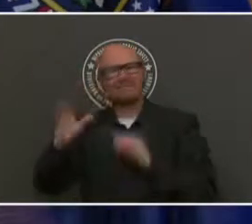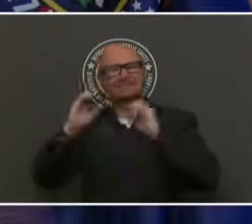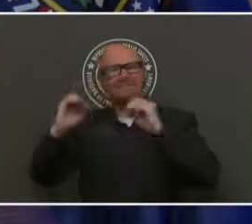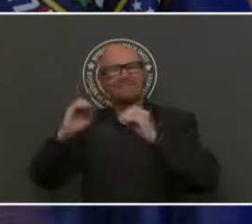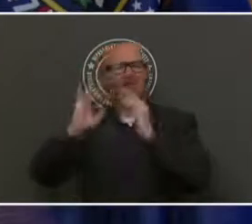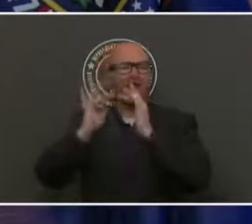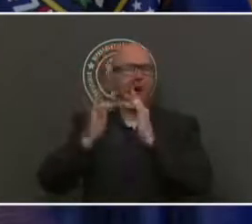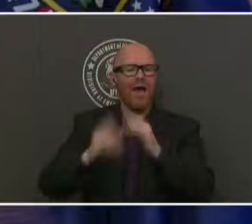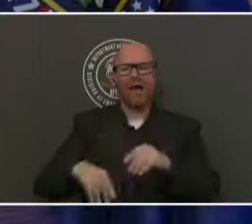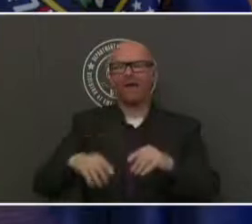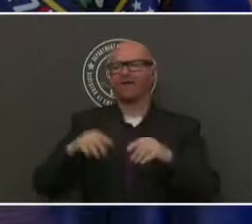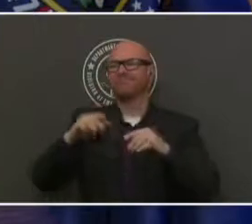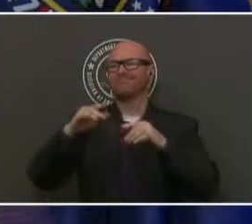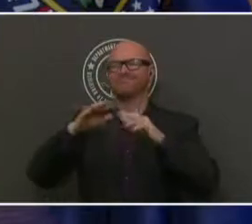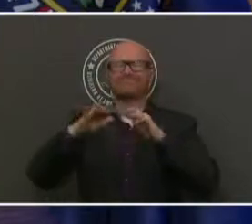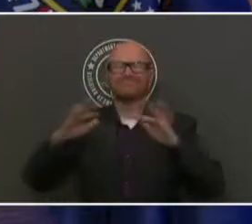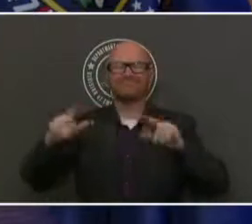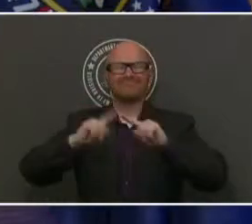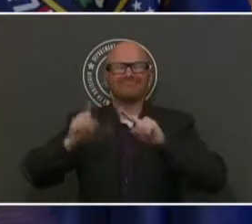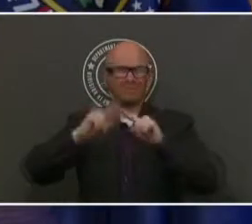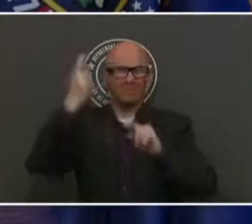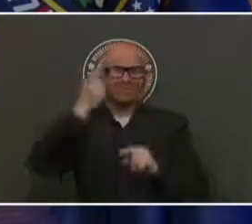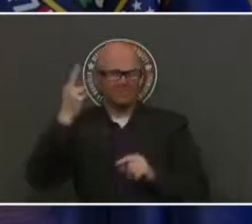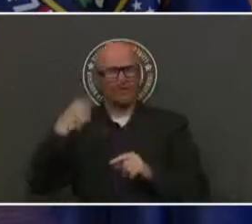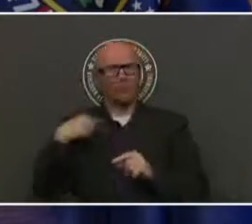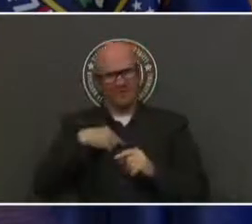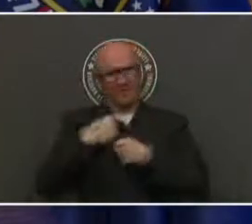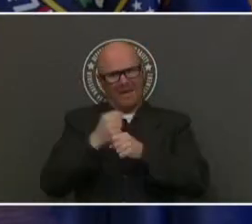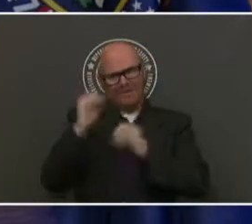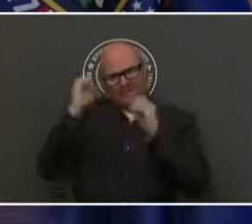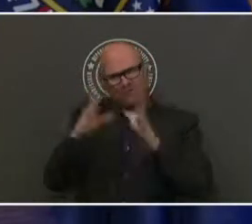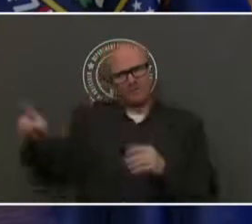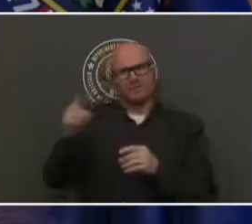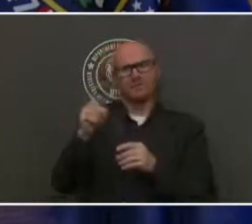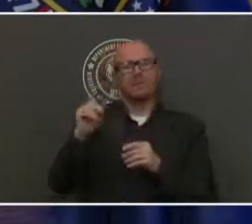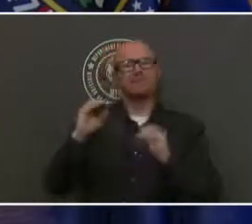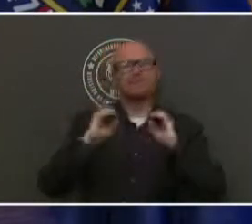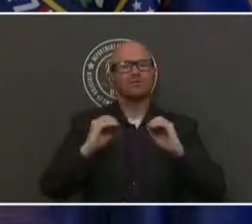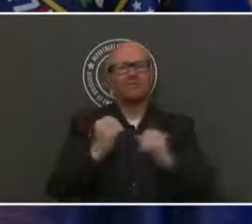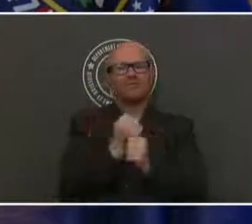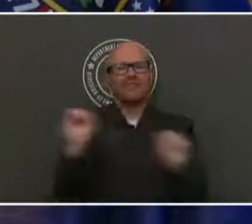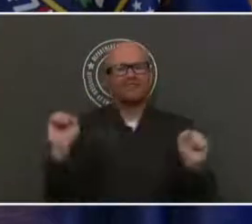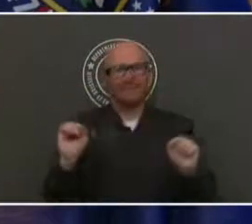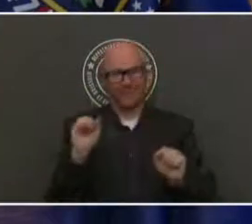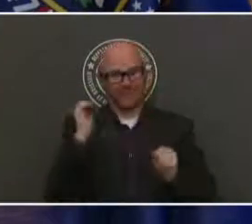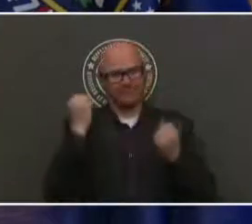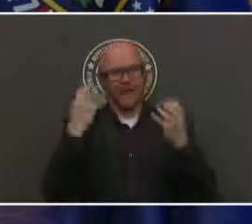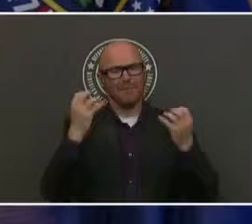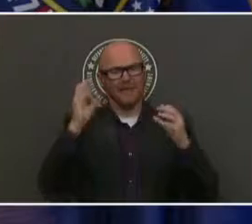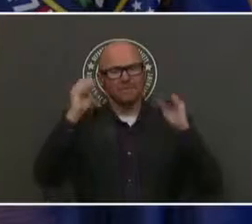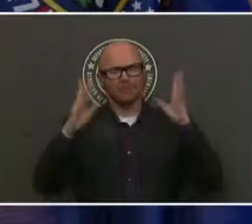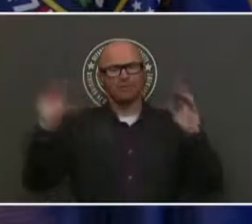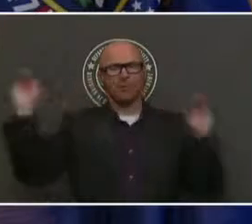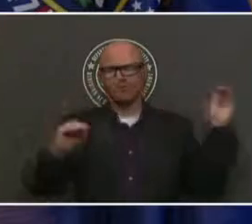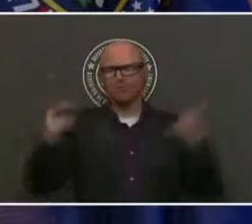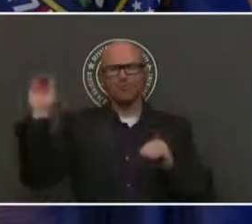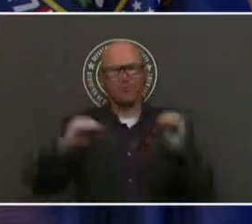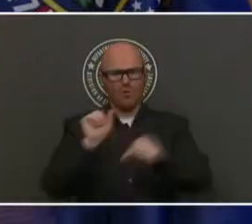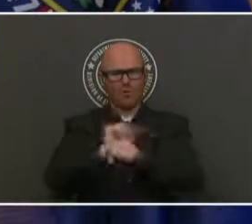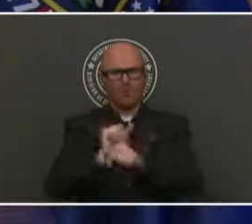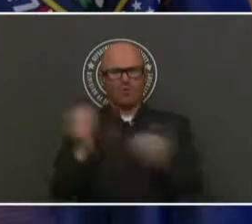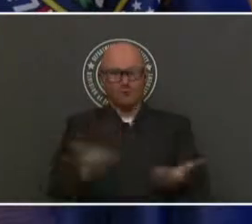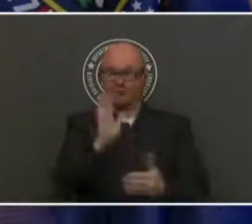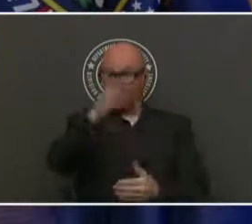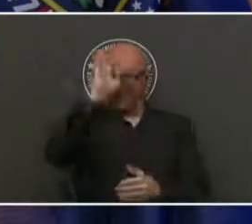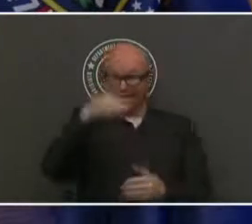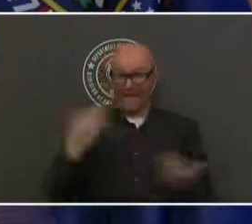safe. We've prioritized teachers in vaccinations, and we've been able to keep kids playing sports. That was